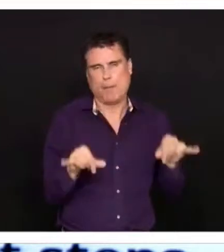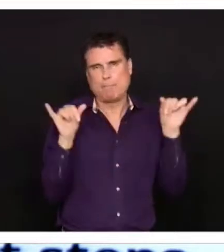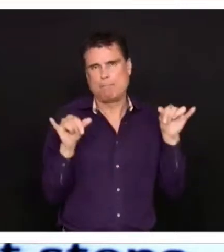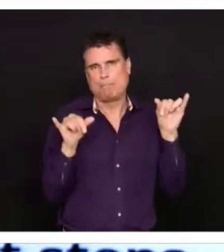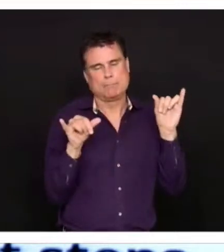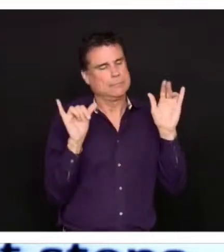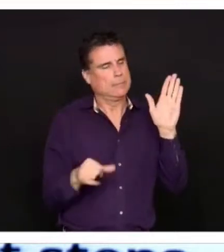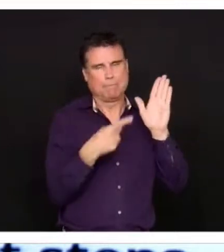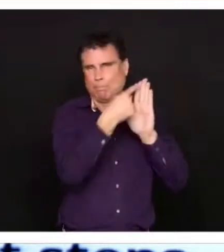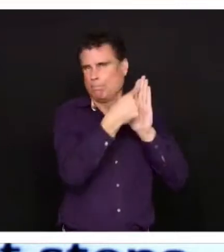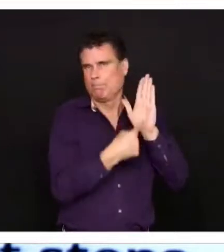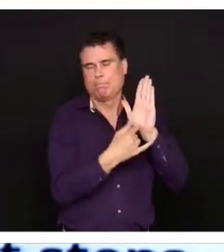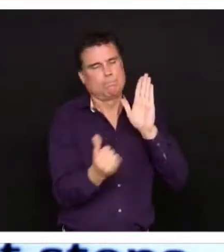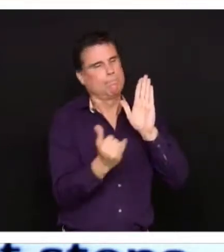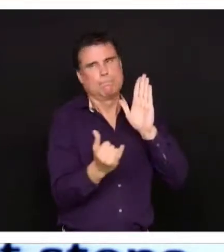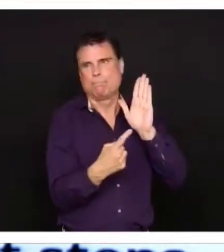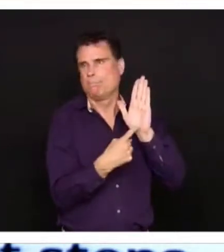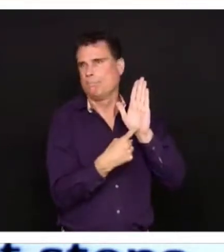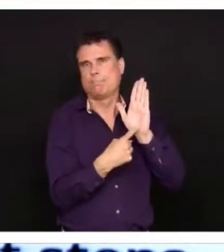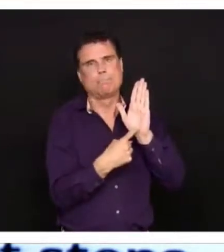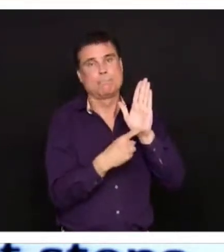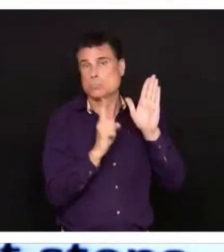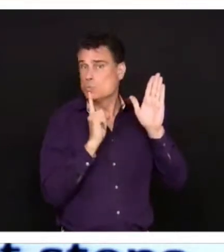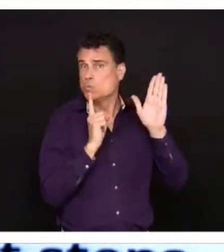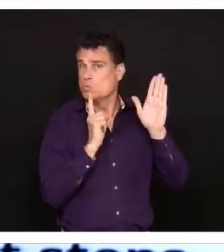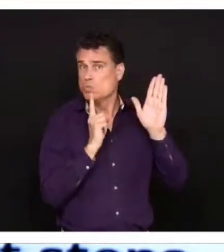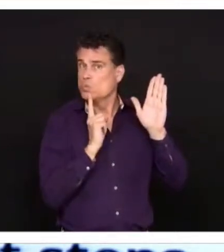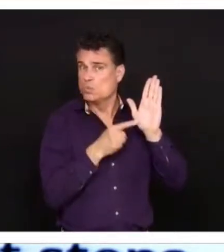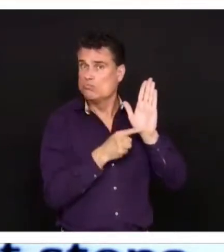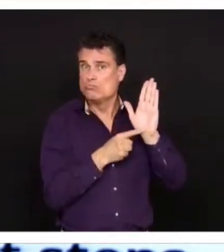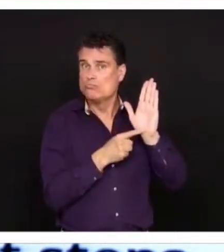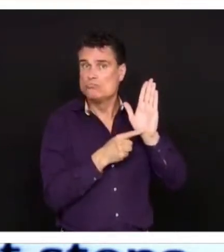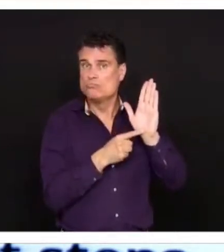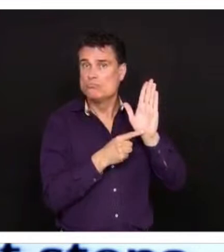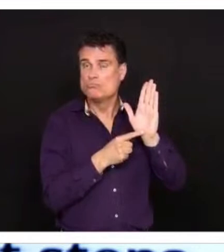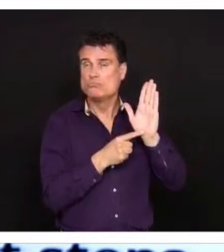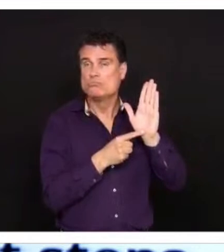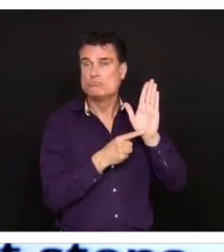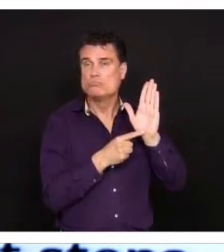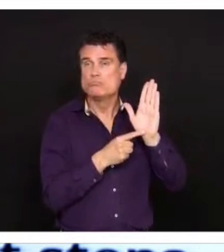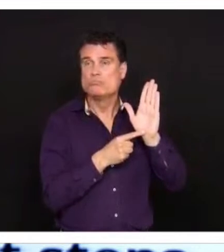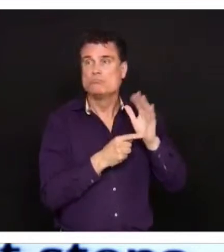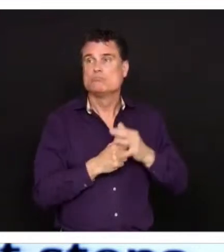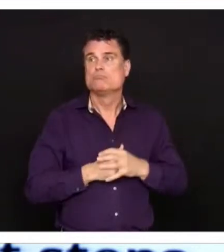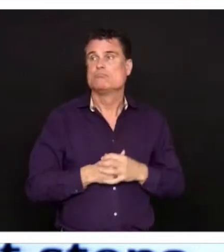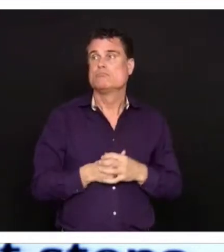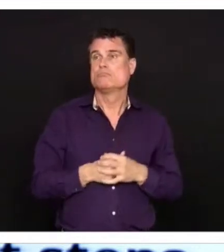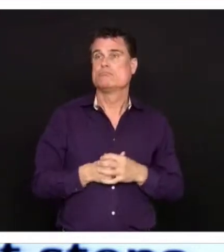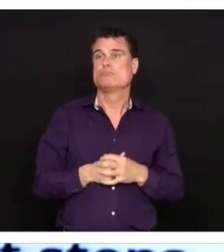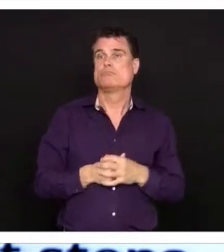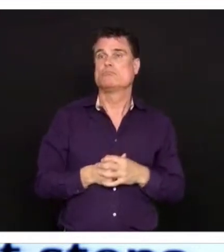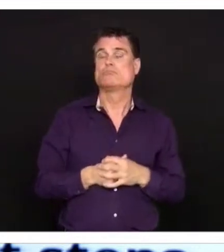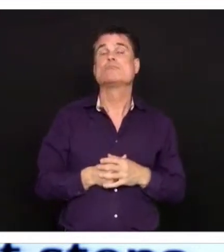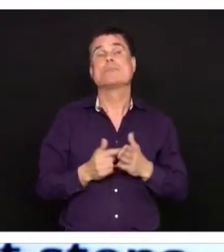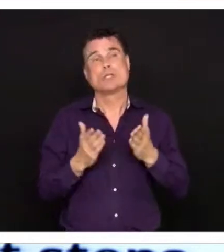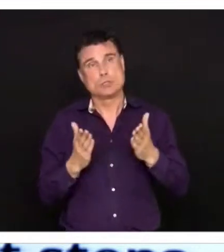the work that Dr. Henry will be leading on the health side with Steve Brown, and the work